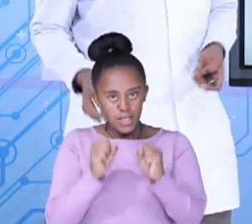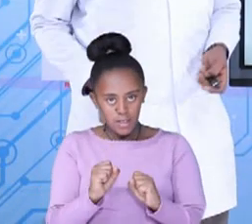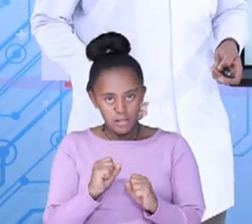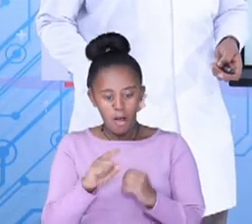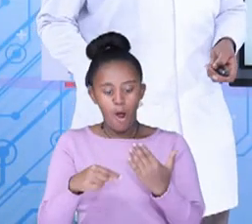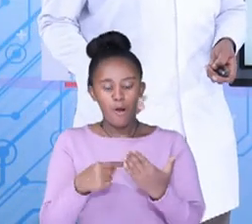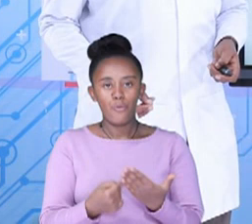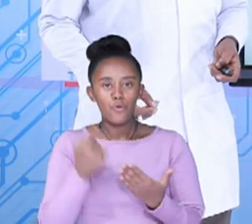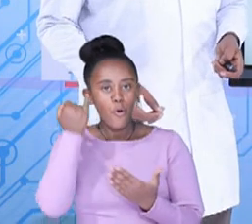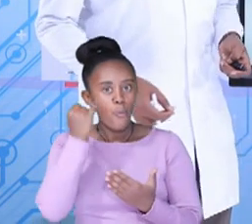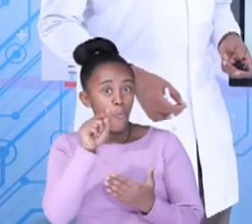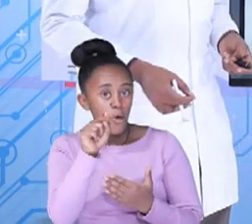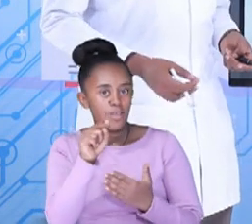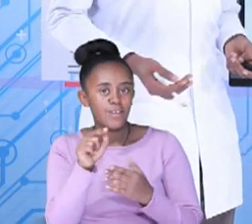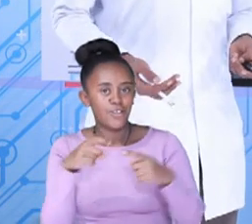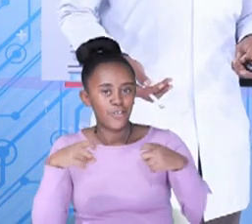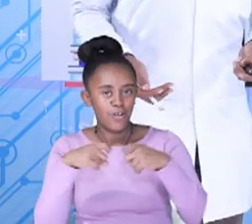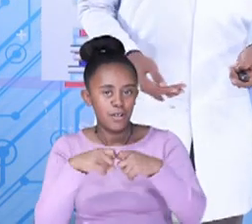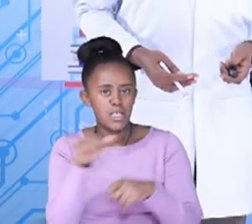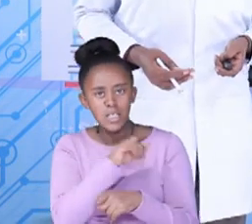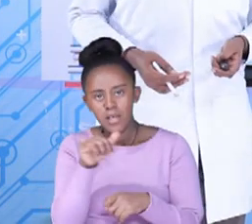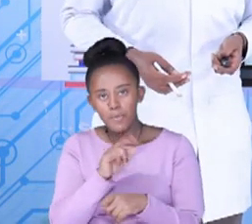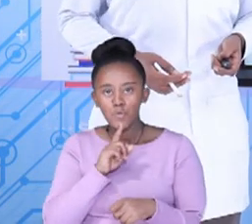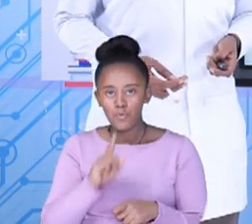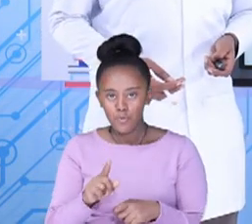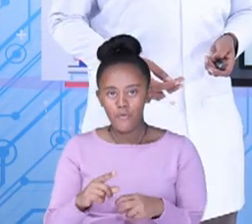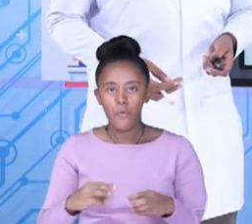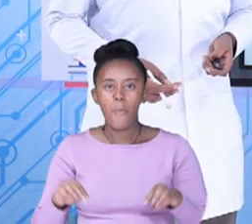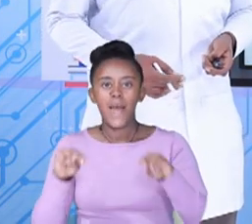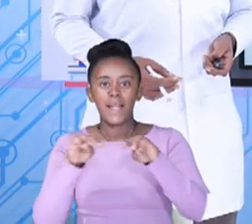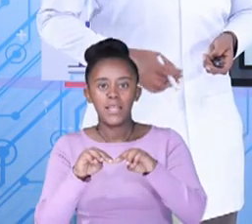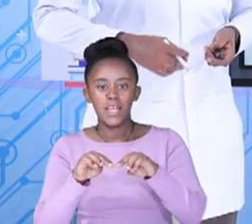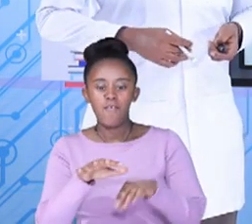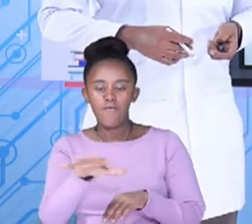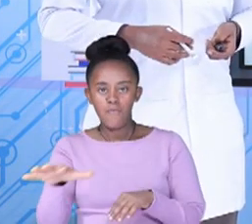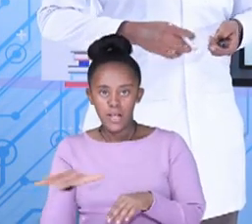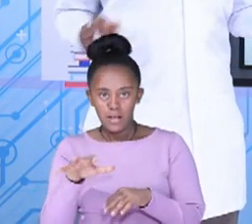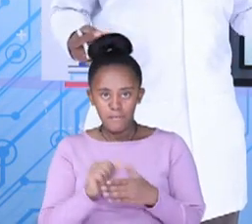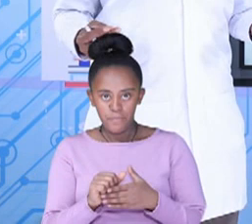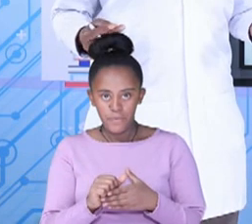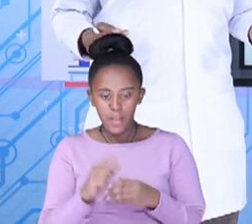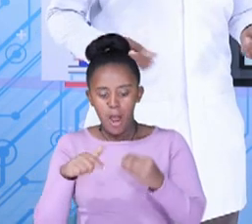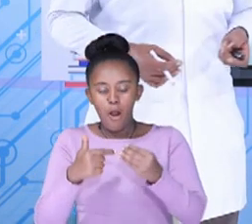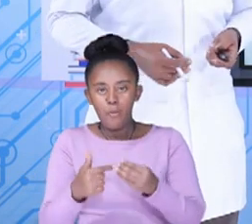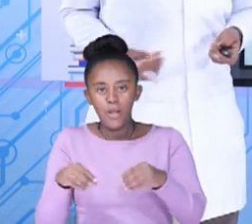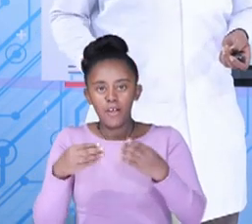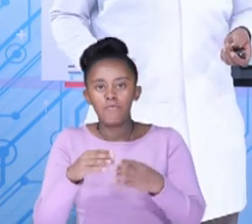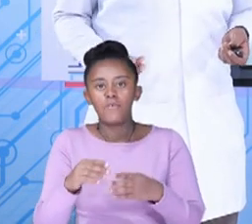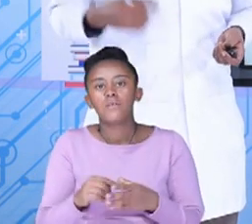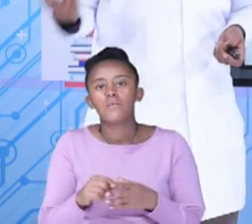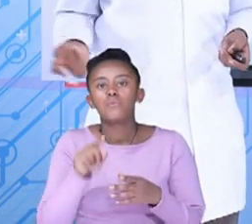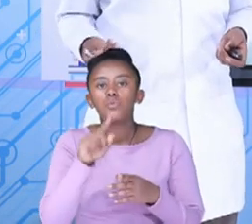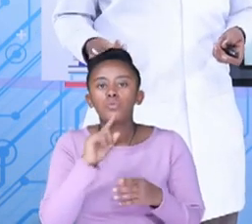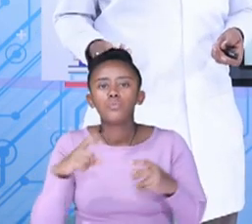around a point charge. The same is true for magnetic field. Around a given point charge, we can